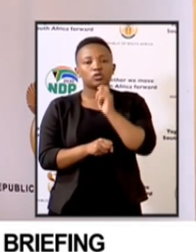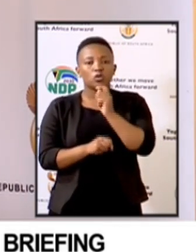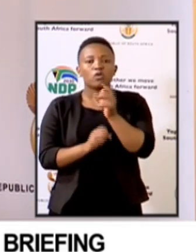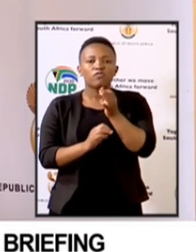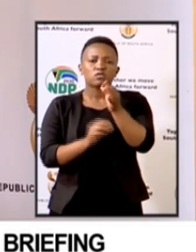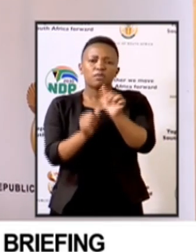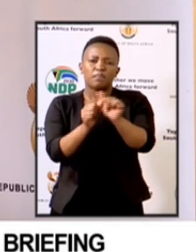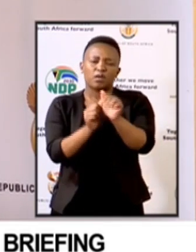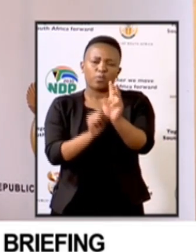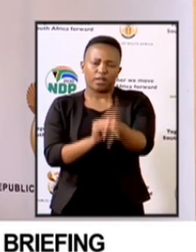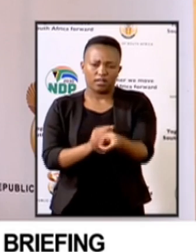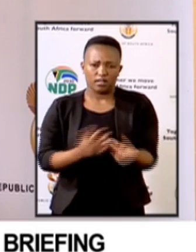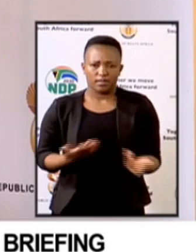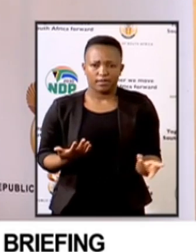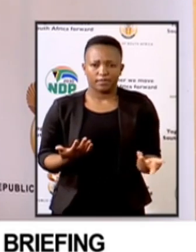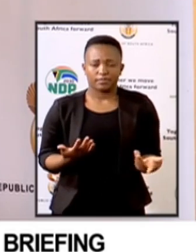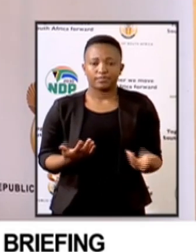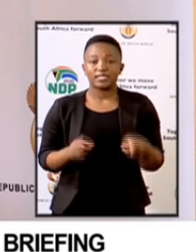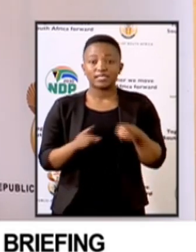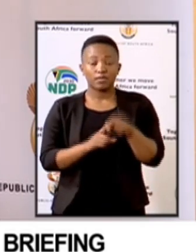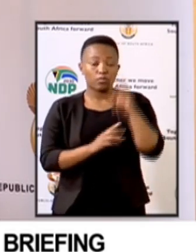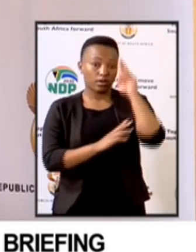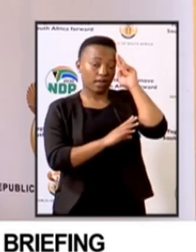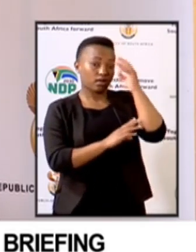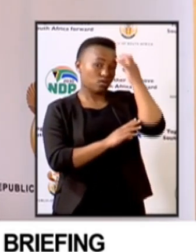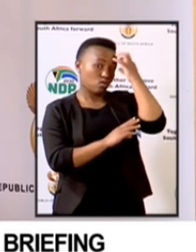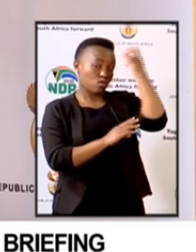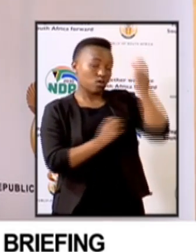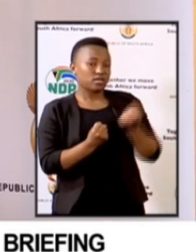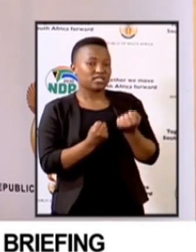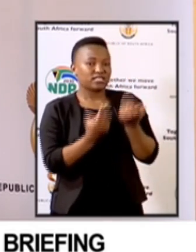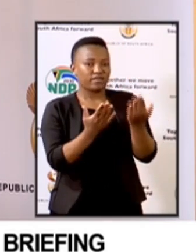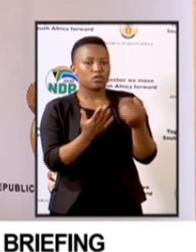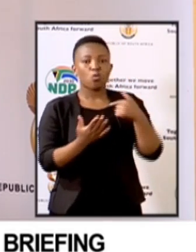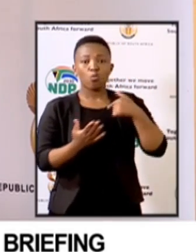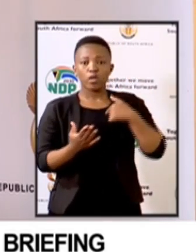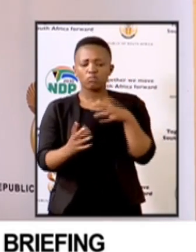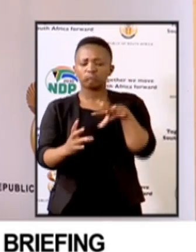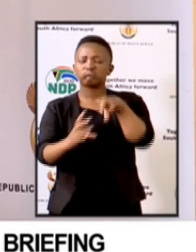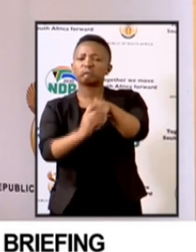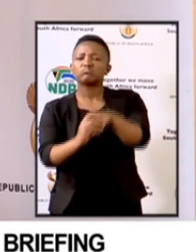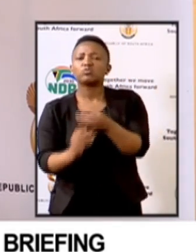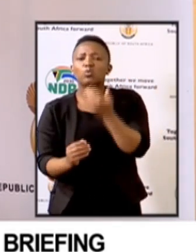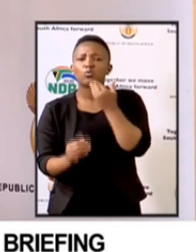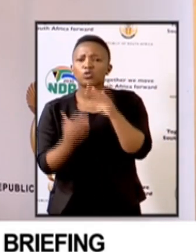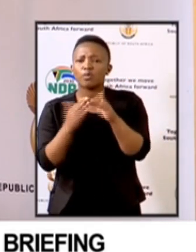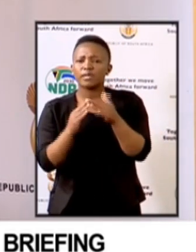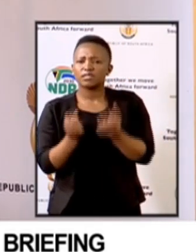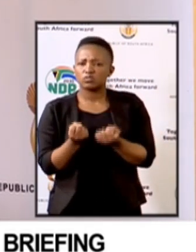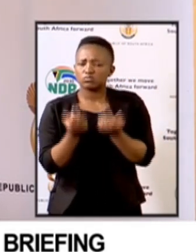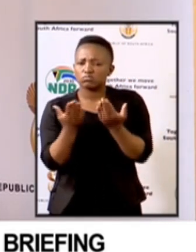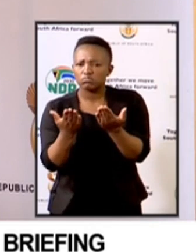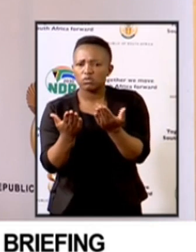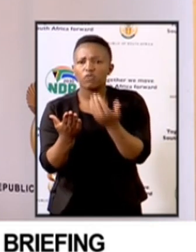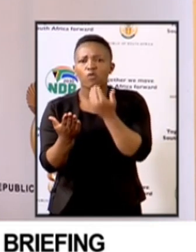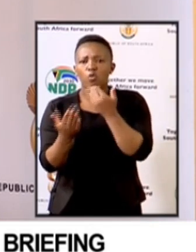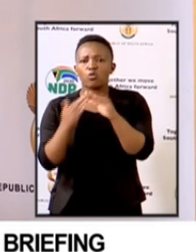servants that we belong to our communities. We care,